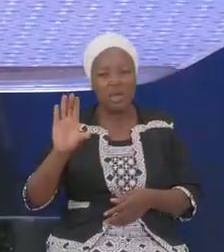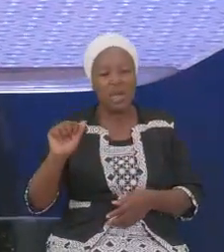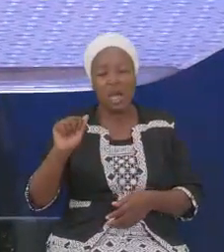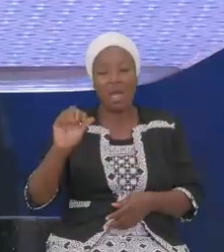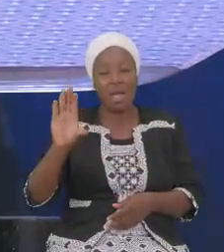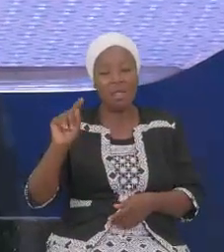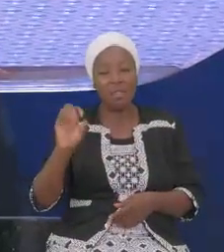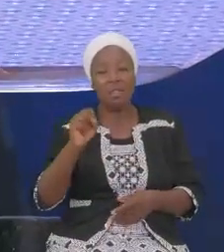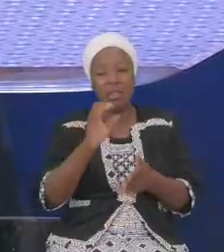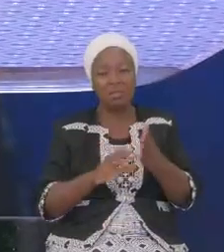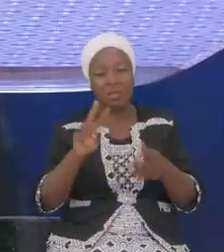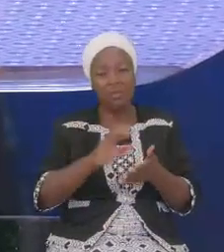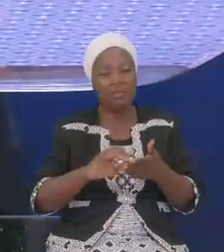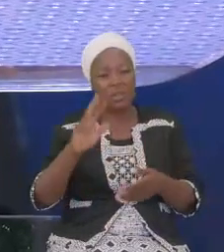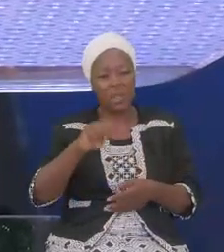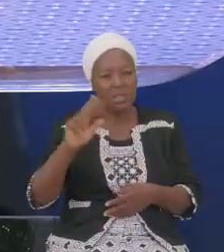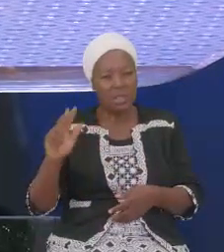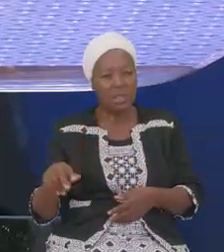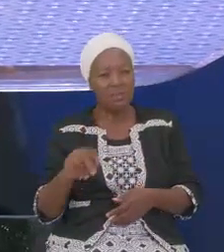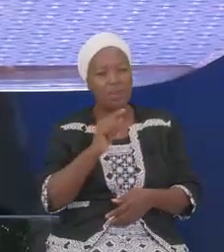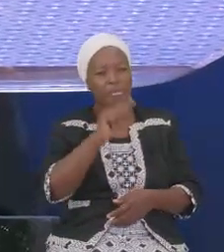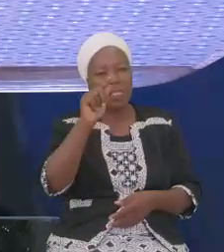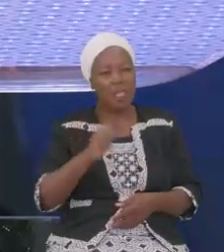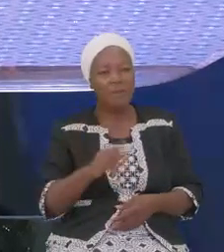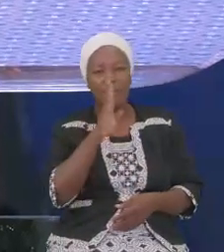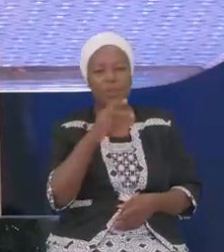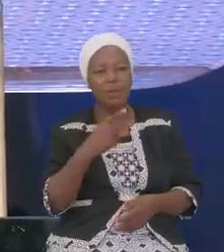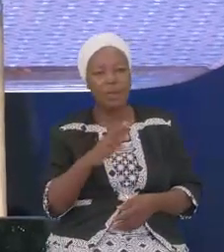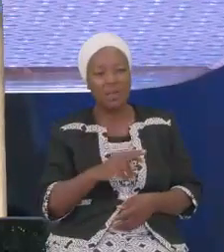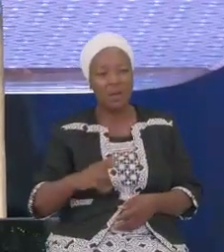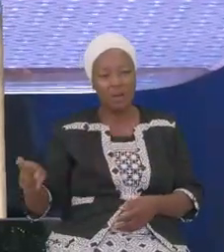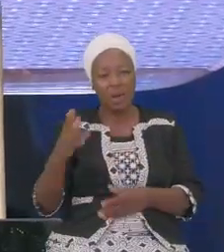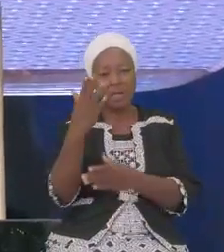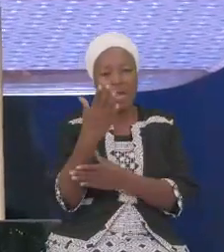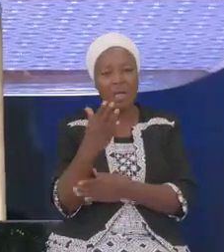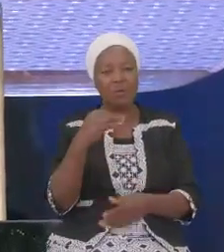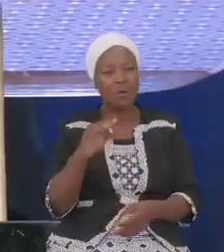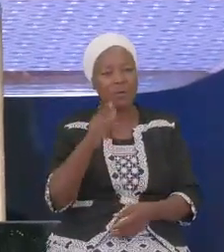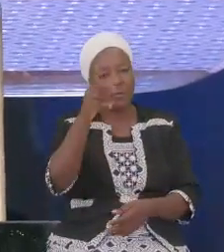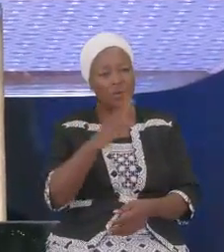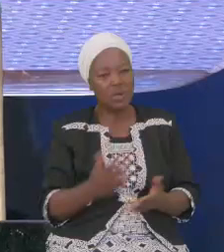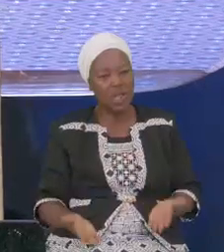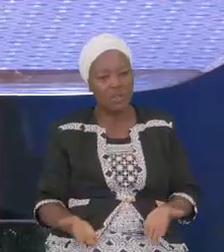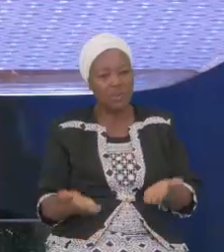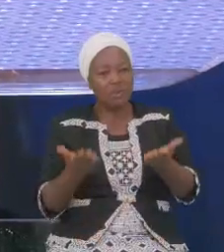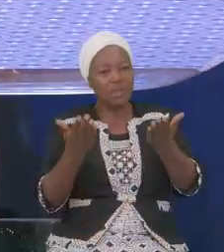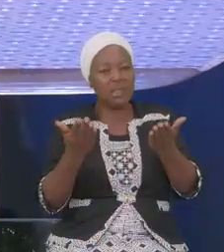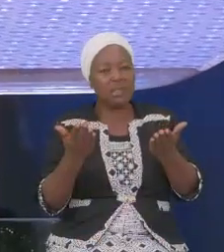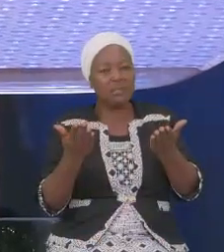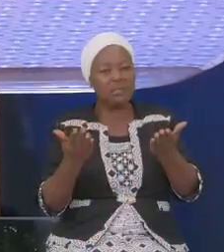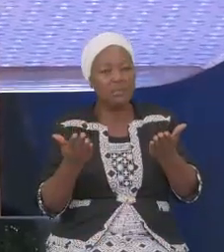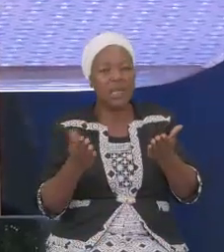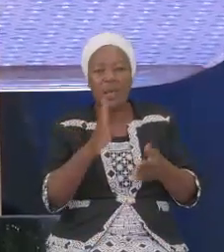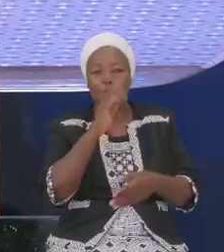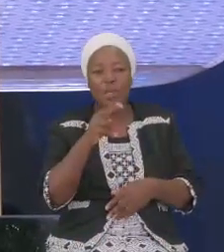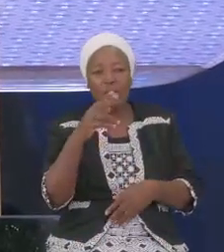verse 33. Therefore, being by the right hand of God exalted.